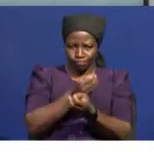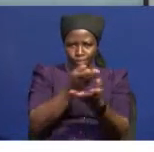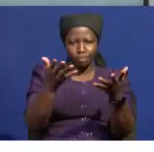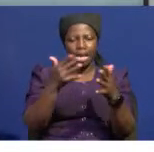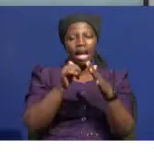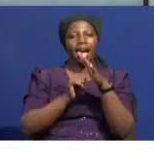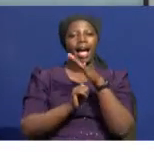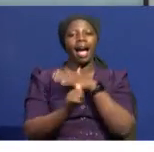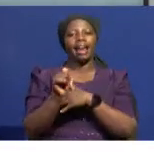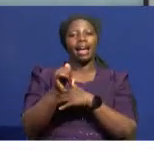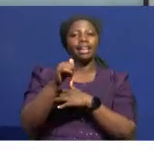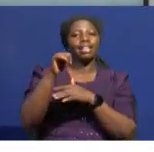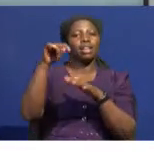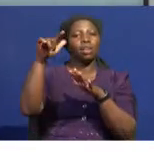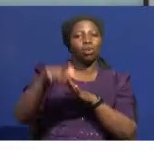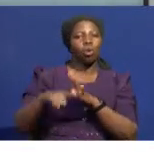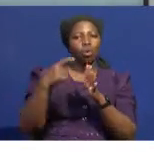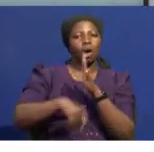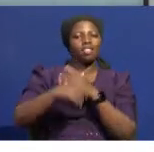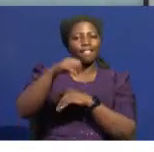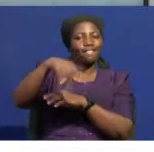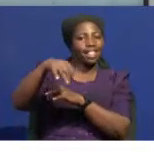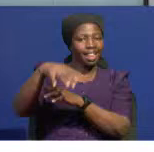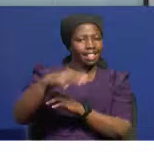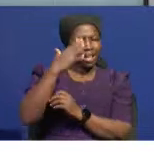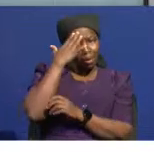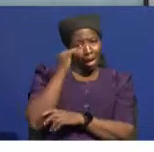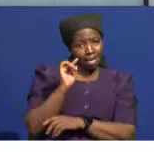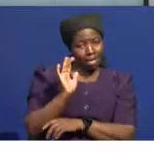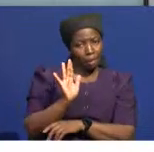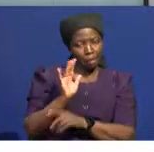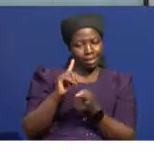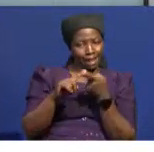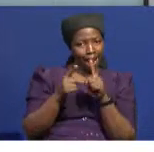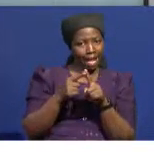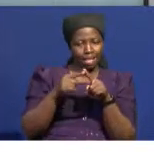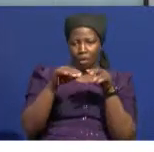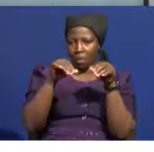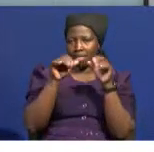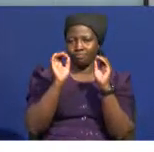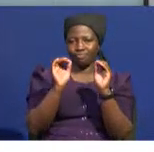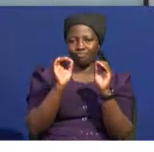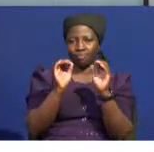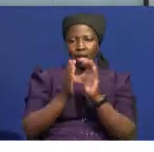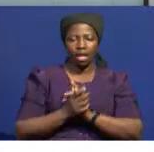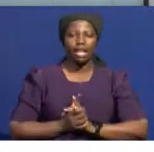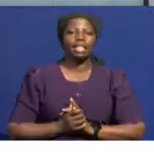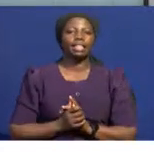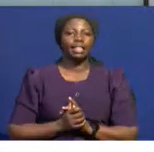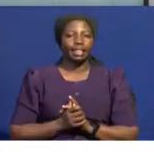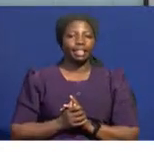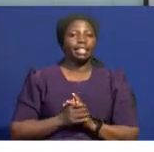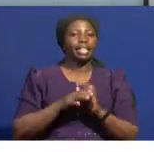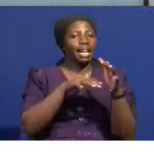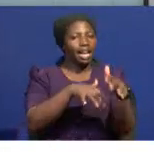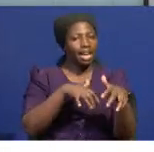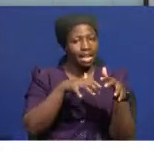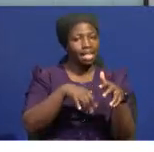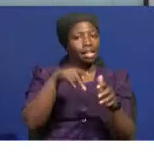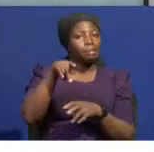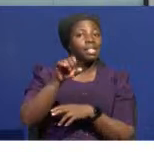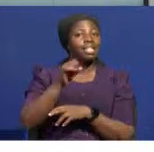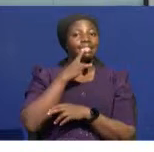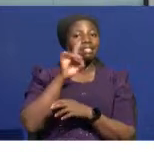subsidy program for being substandard. Agriculture Principal Secretary Kiprono Rono says Kelfos